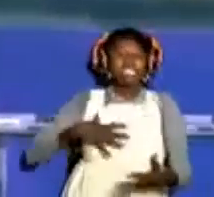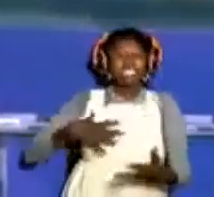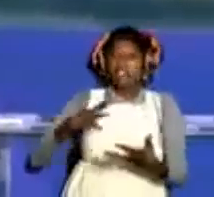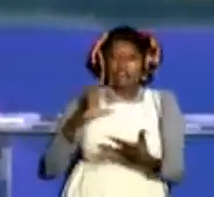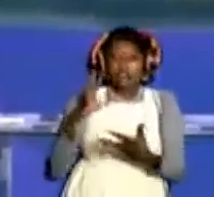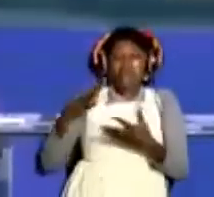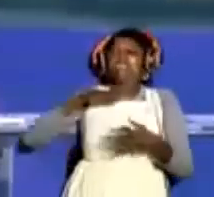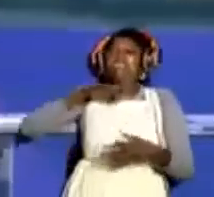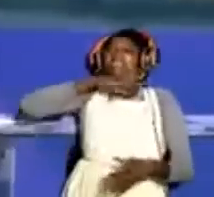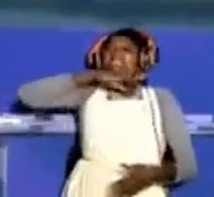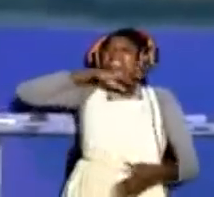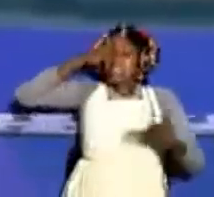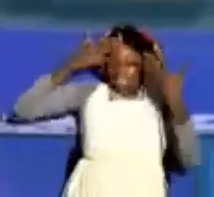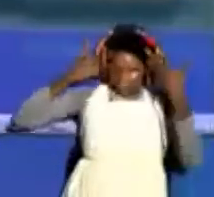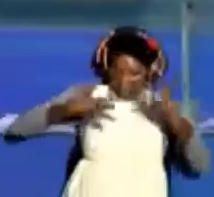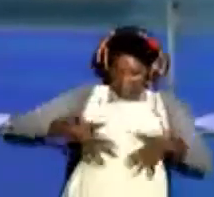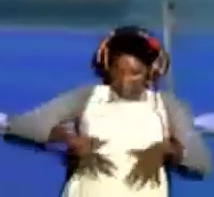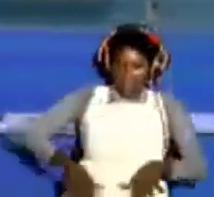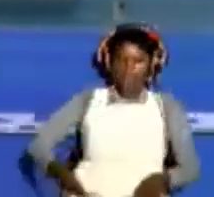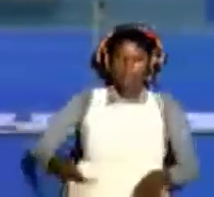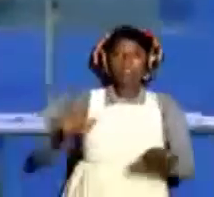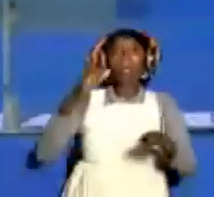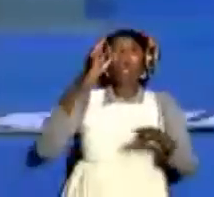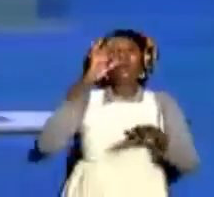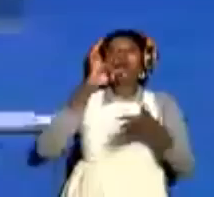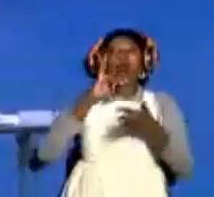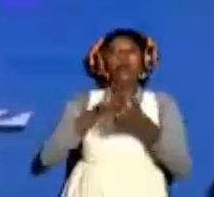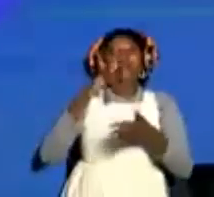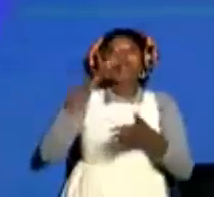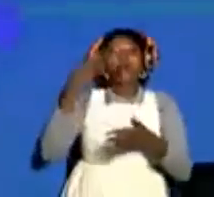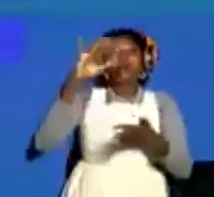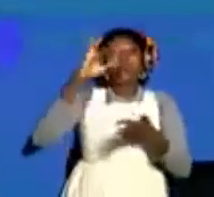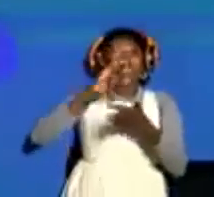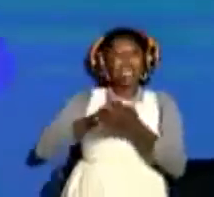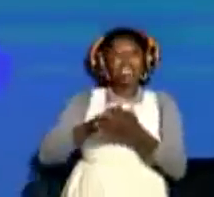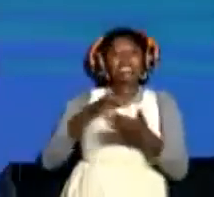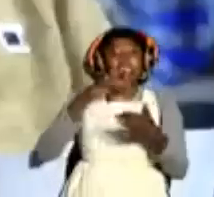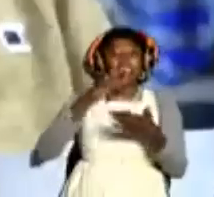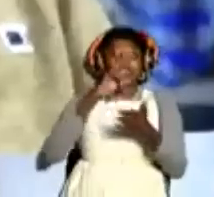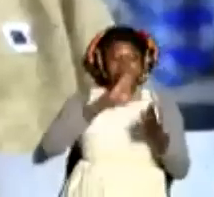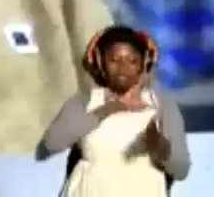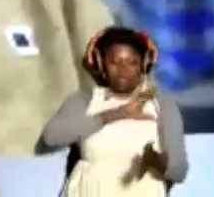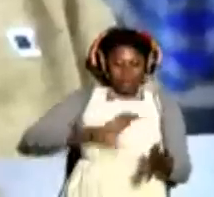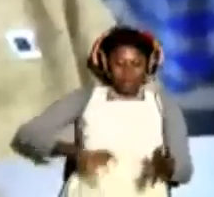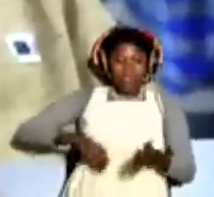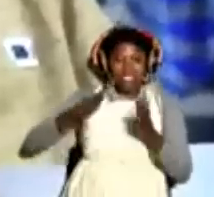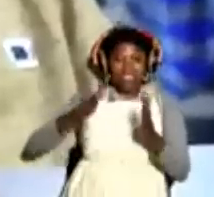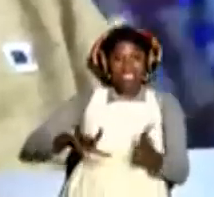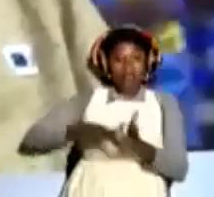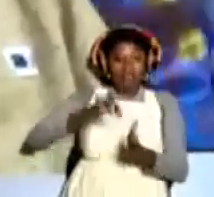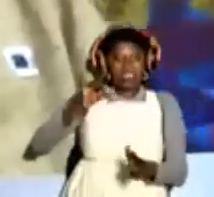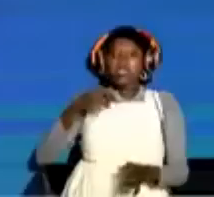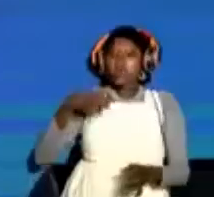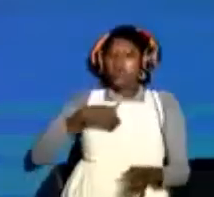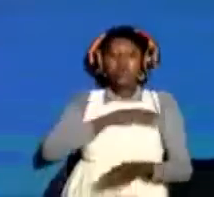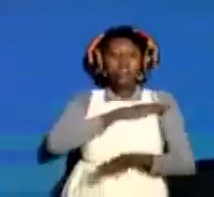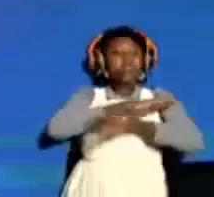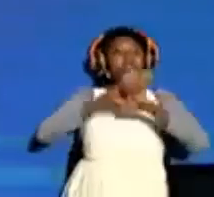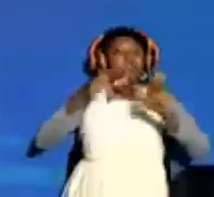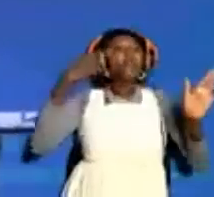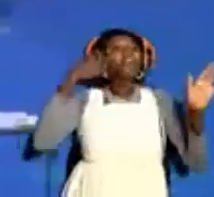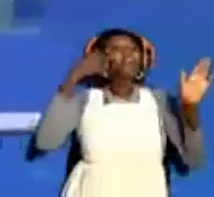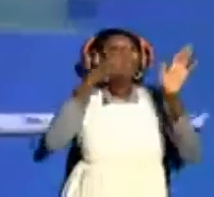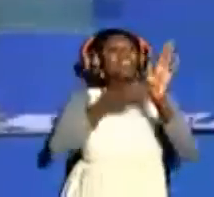us of the Berean Christian spirit that says, wait, let us check whether what you have said is